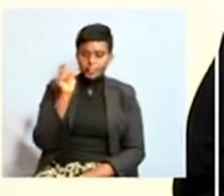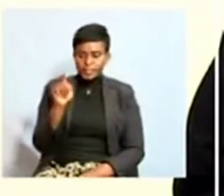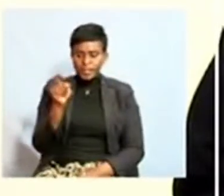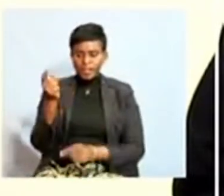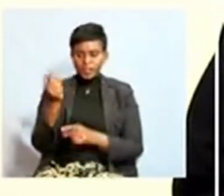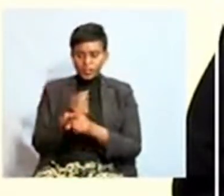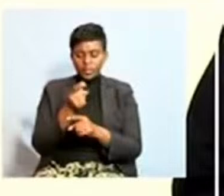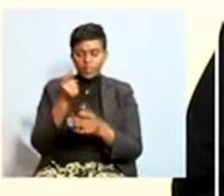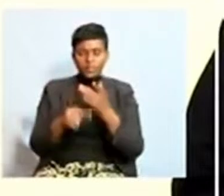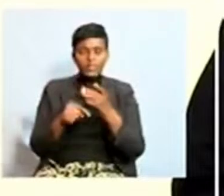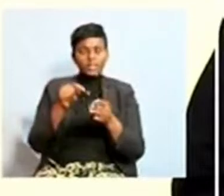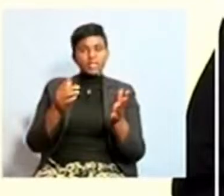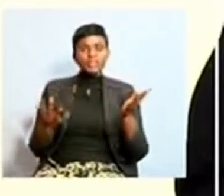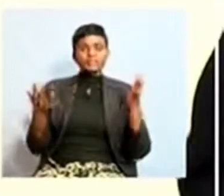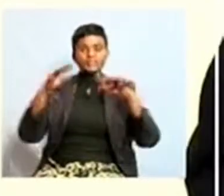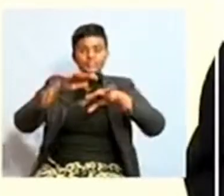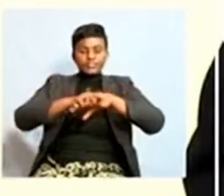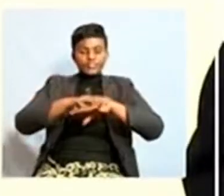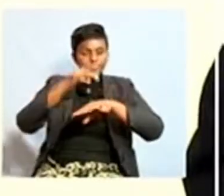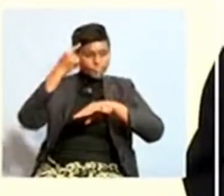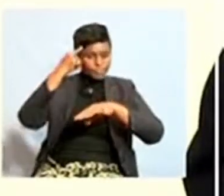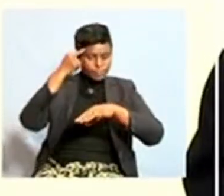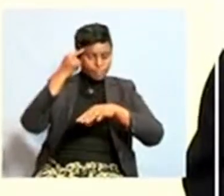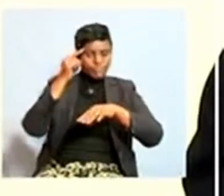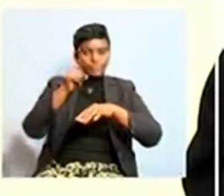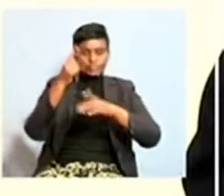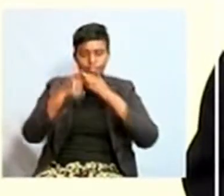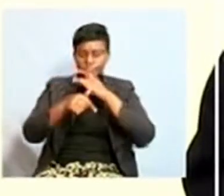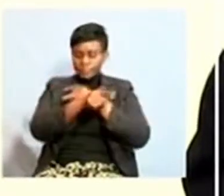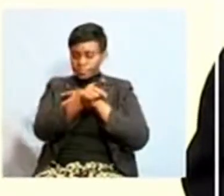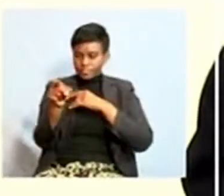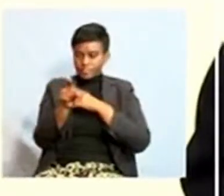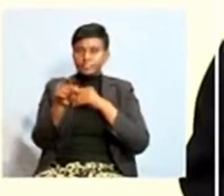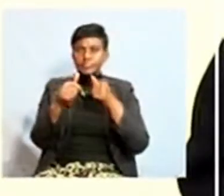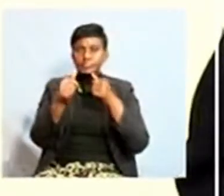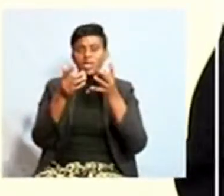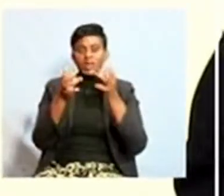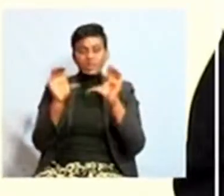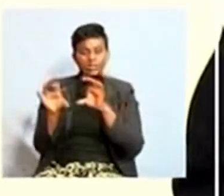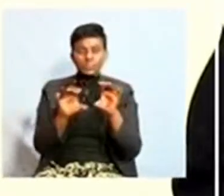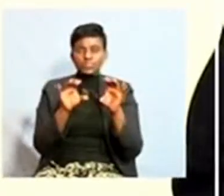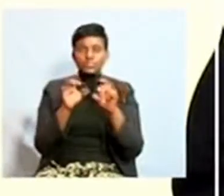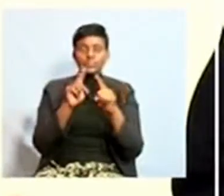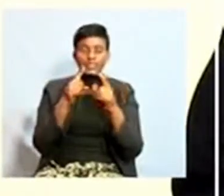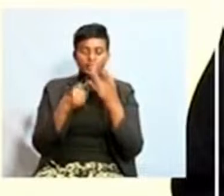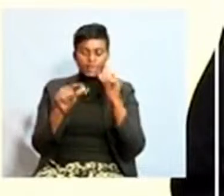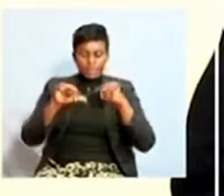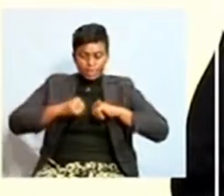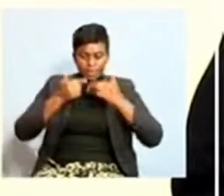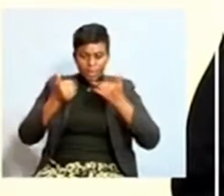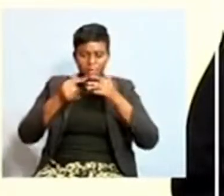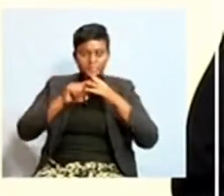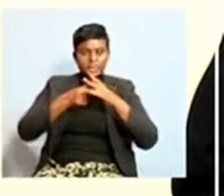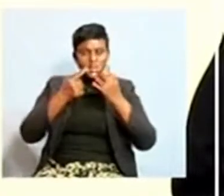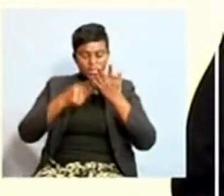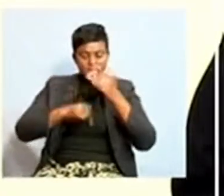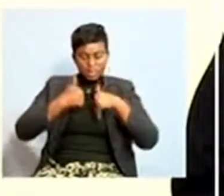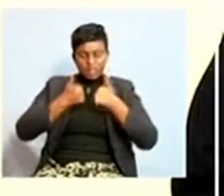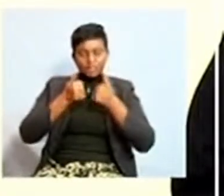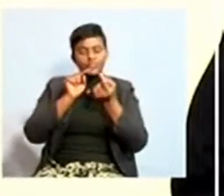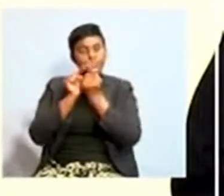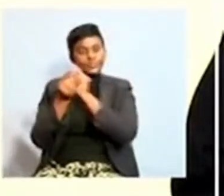from mainstream government that this is what they wanted to do. But when we now started